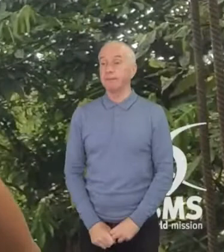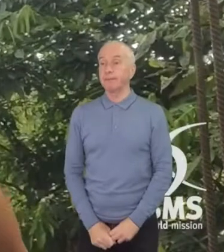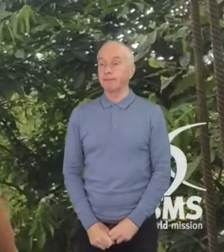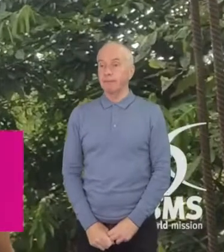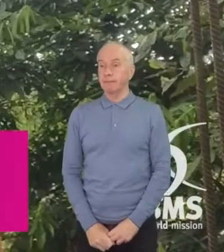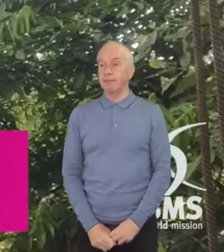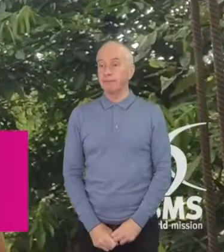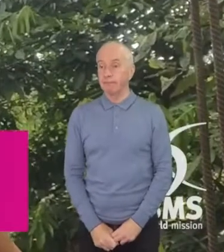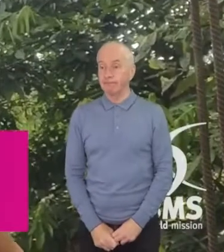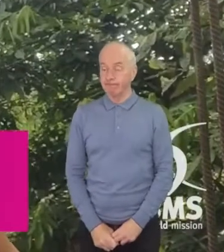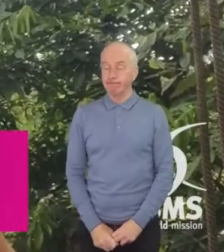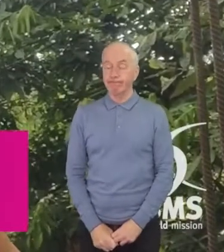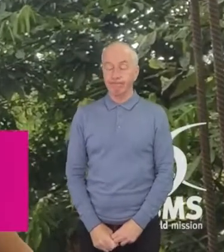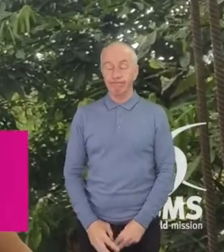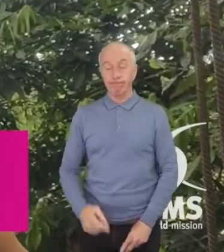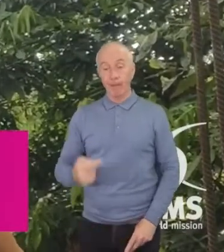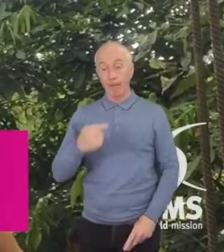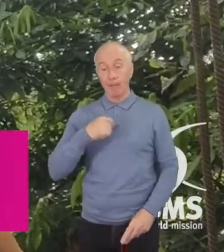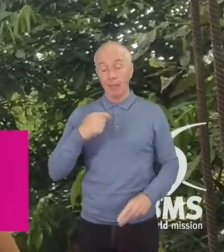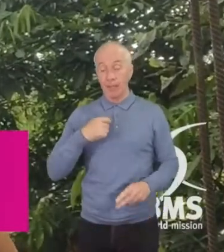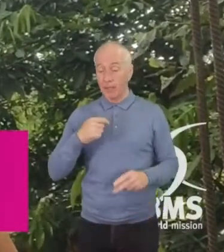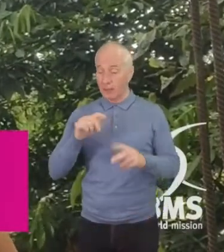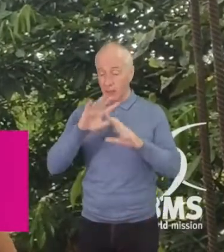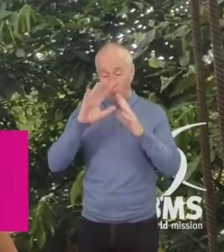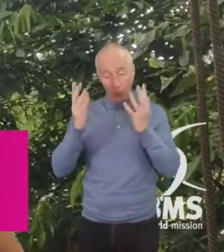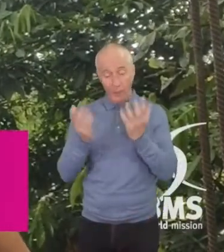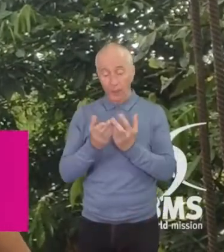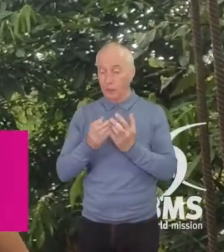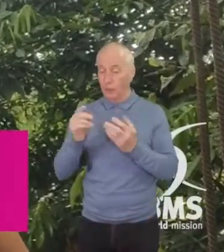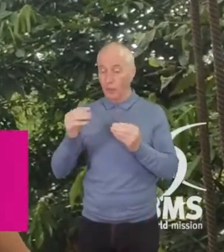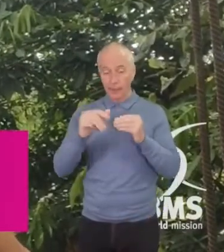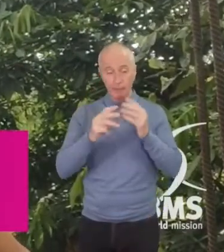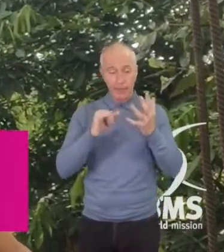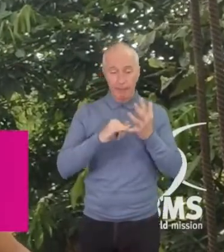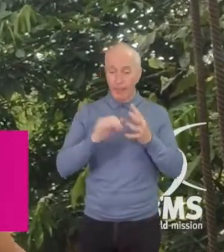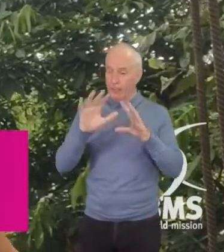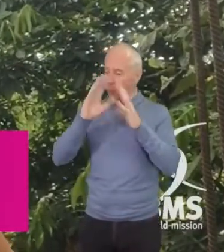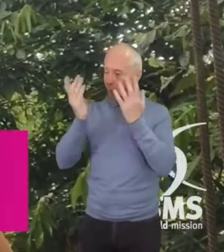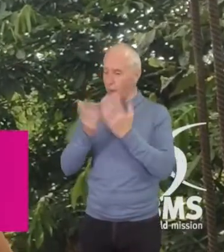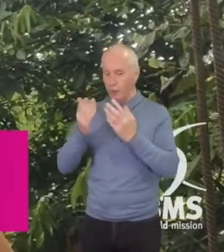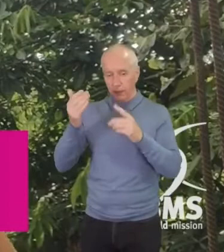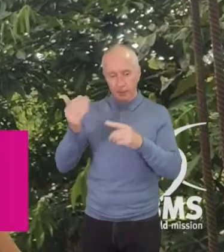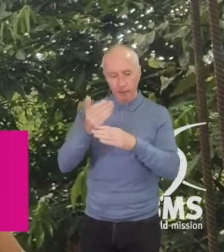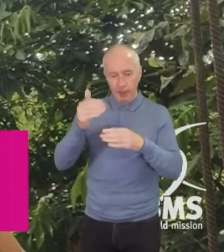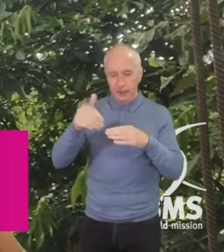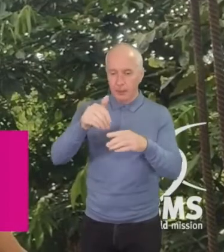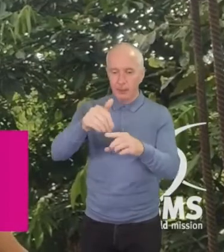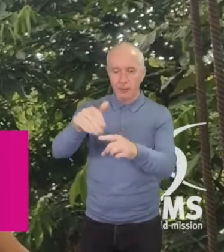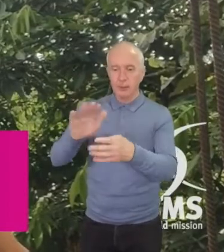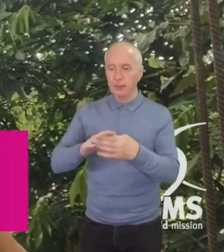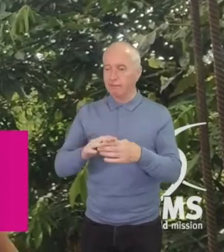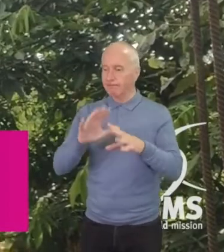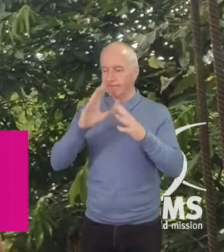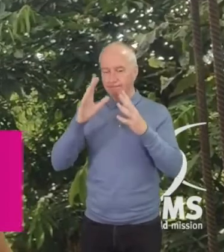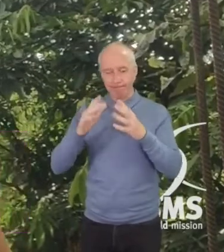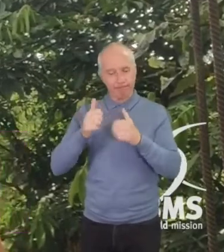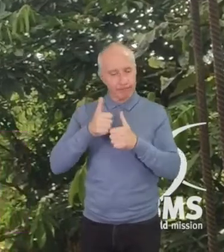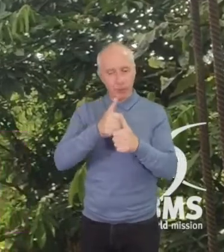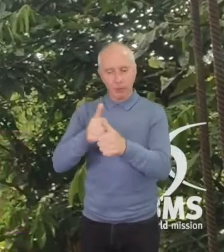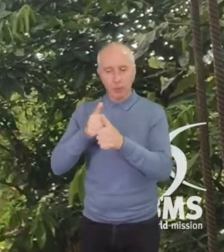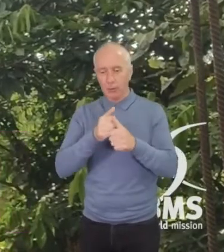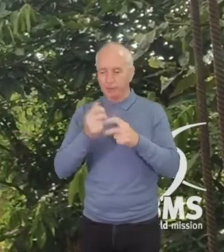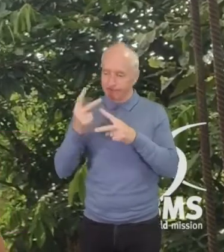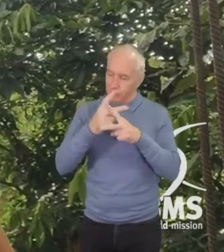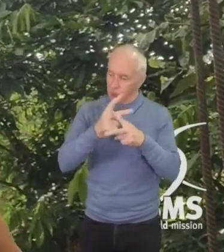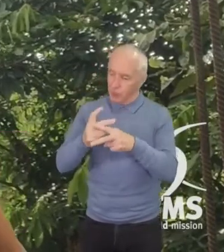For me, a world where BMS World Mission isn't supporting a good creation stewardship is one where we're not